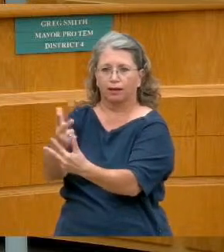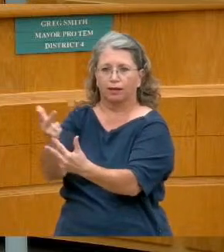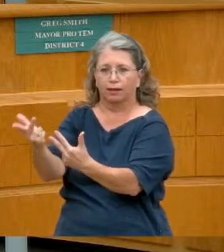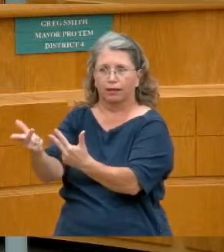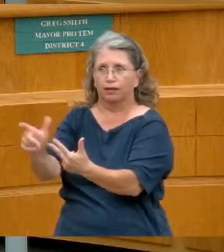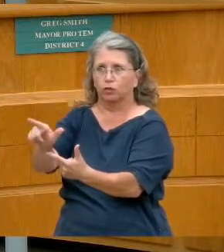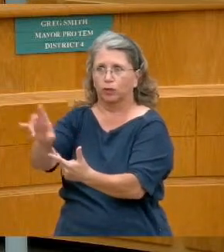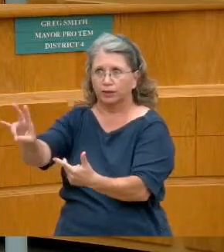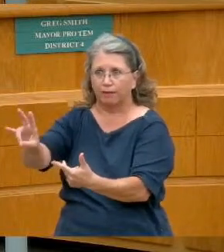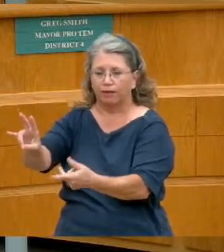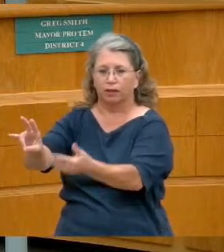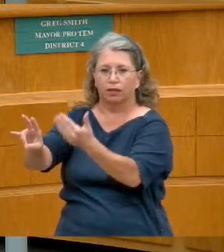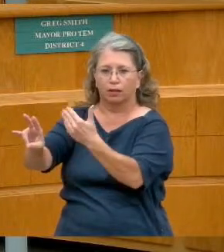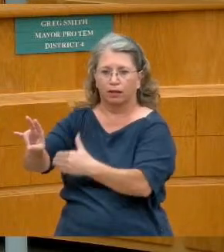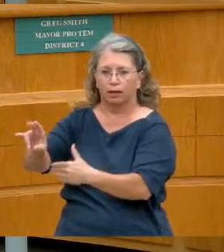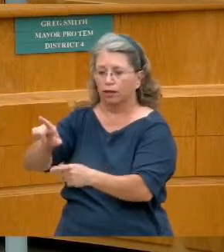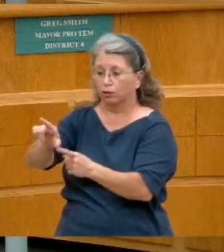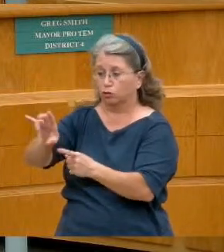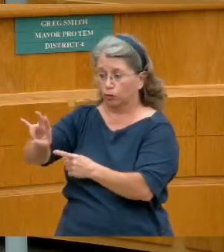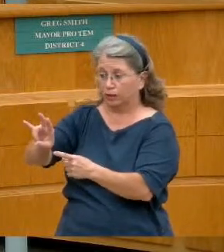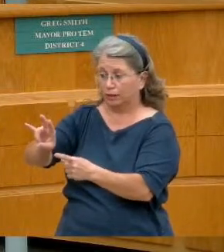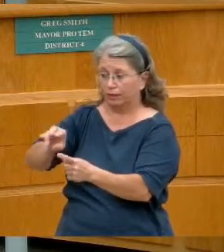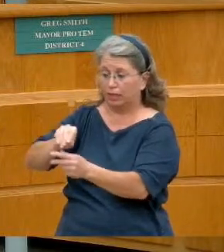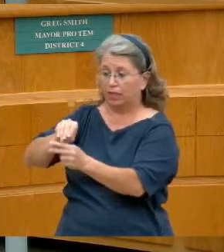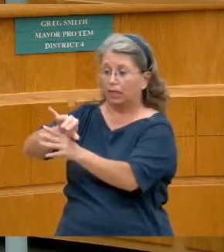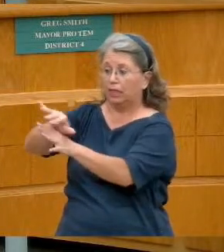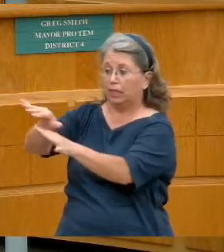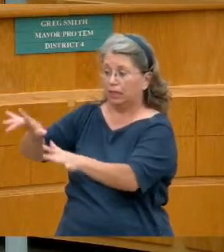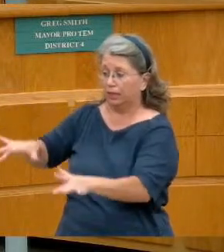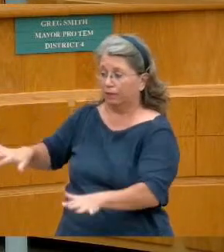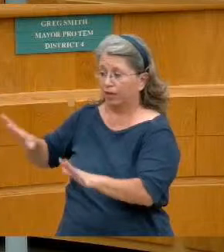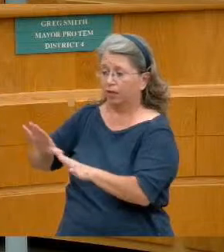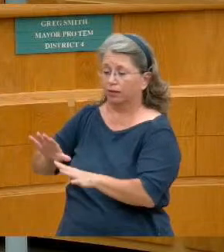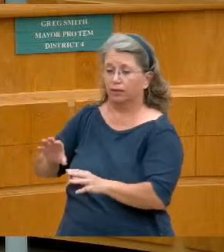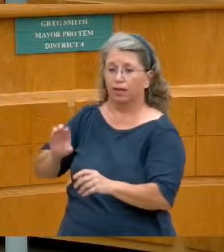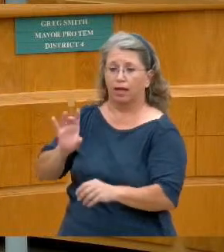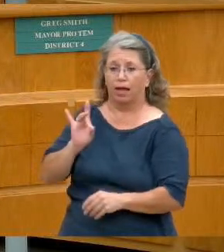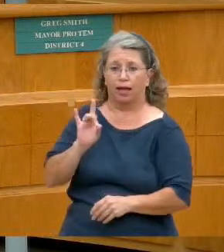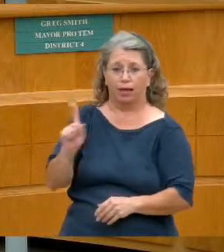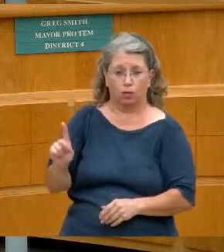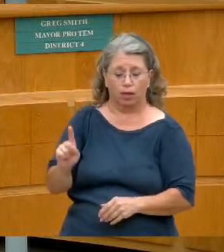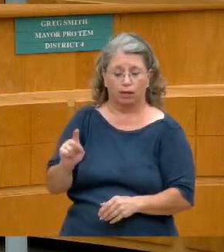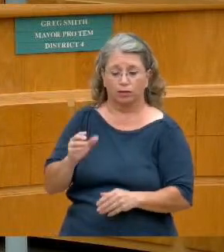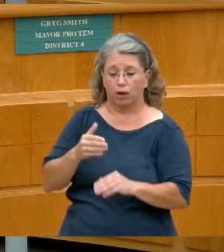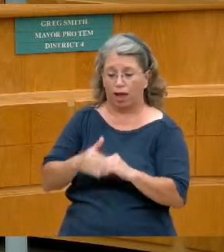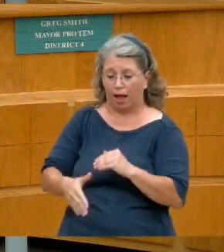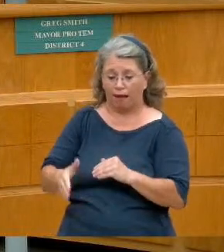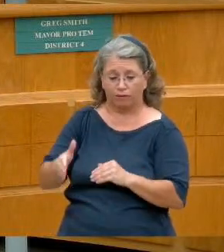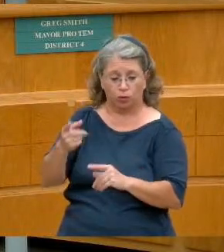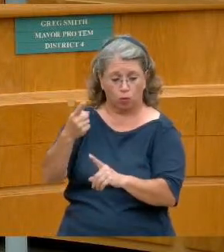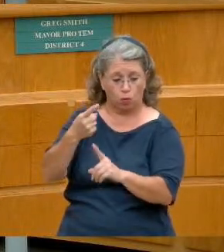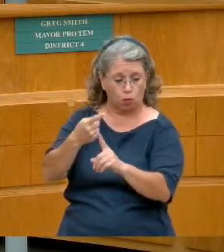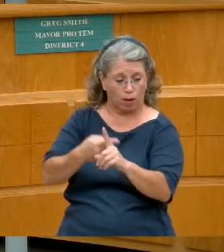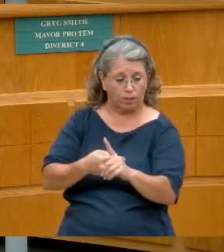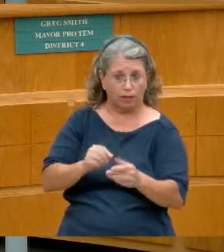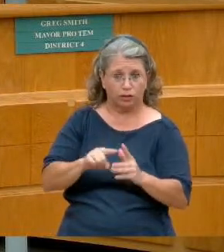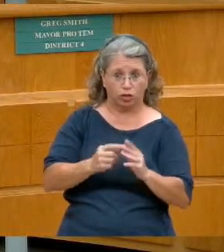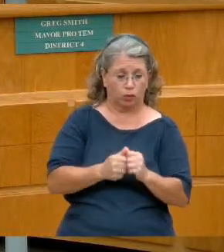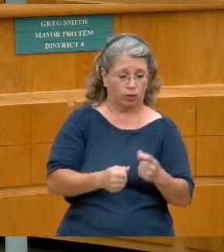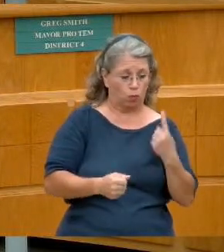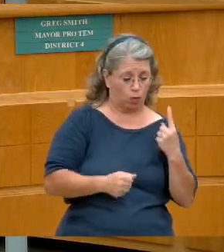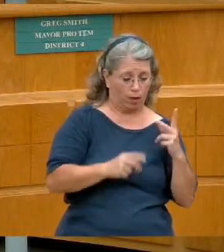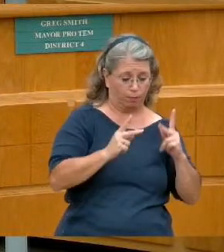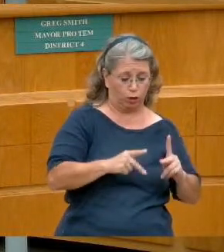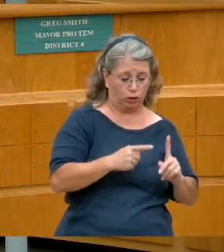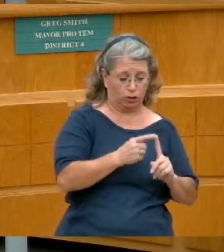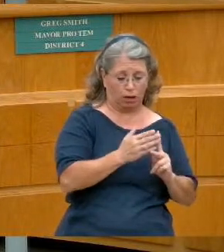another 27, and then those 27 infect another 81. So after a month total, with just starting with 1 person